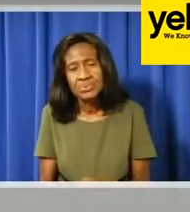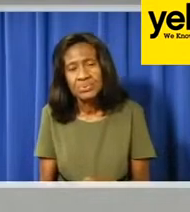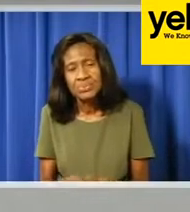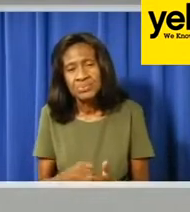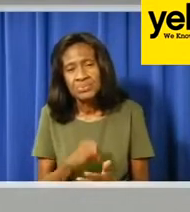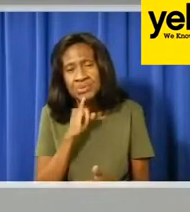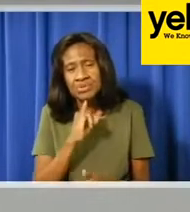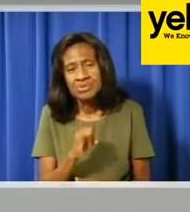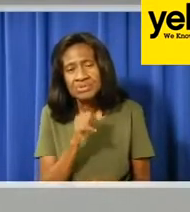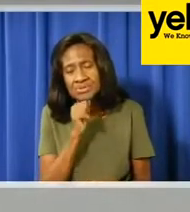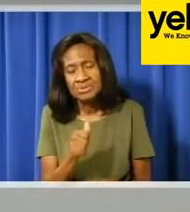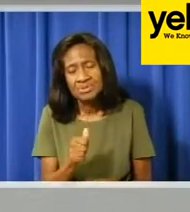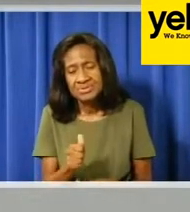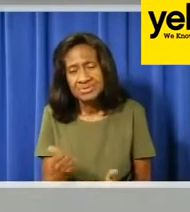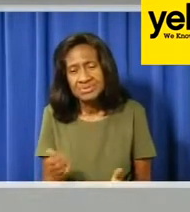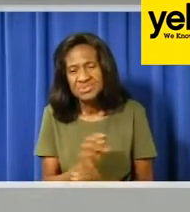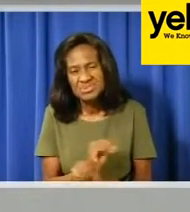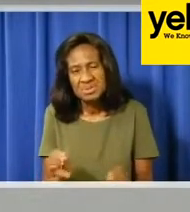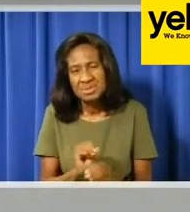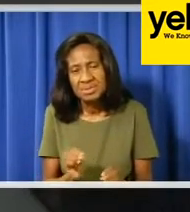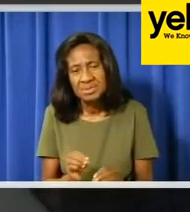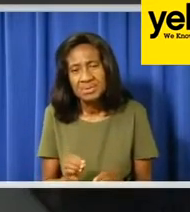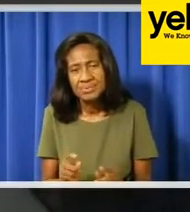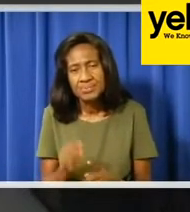not a relevant issue.